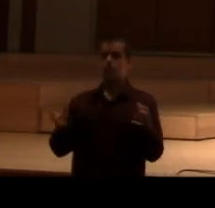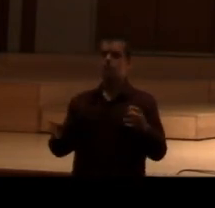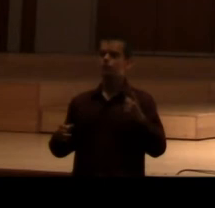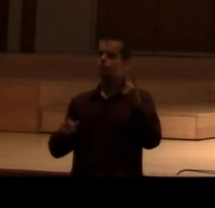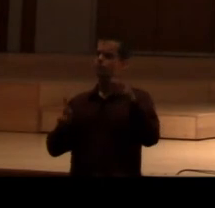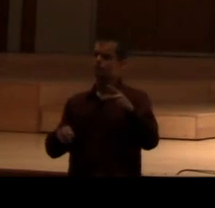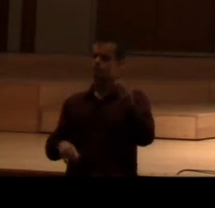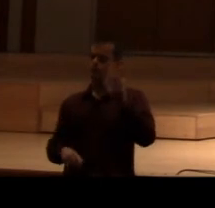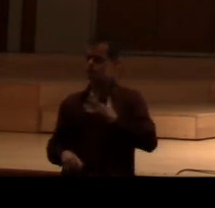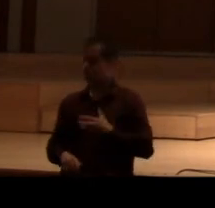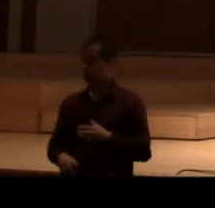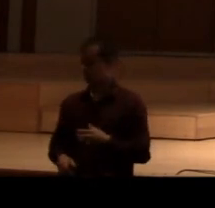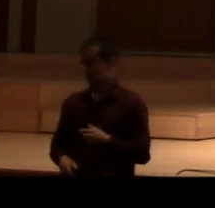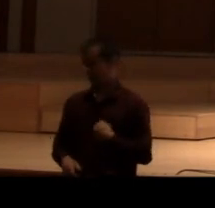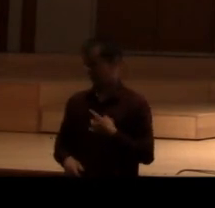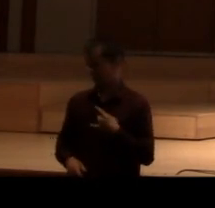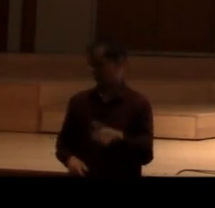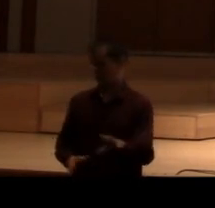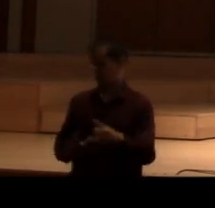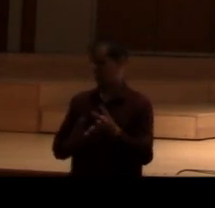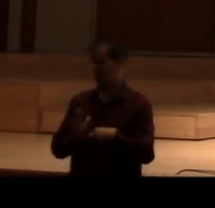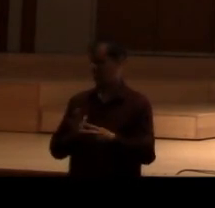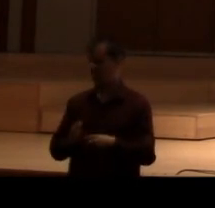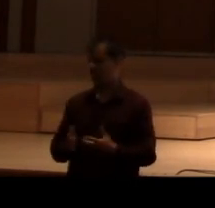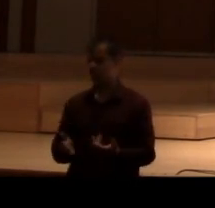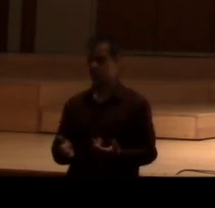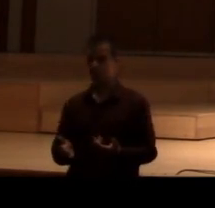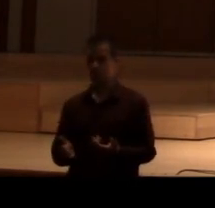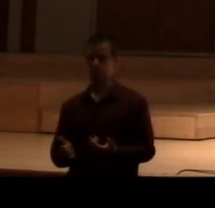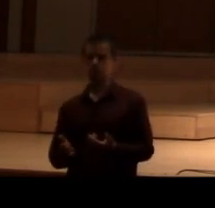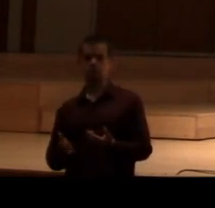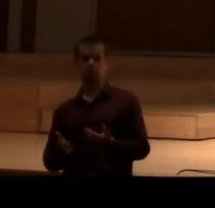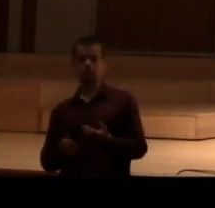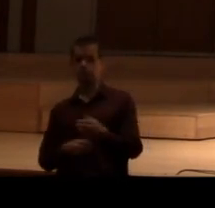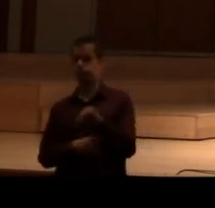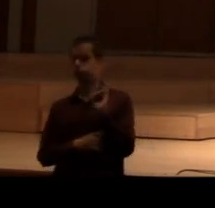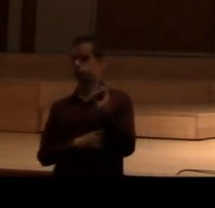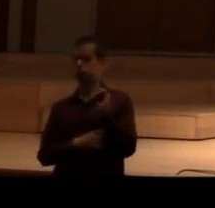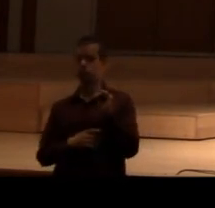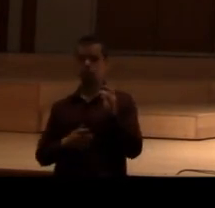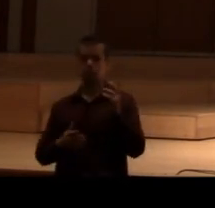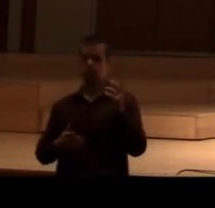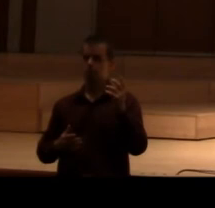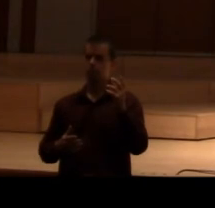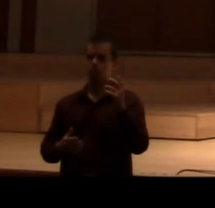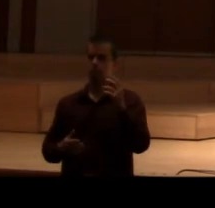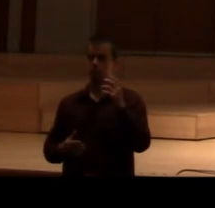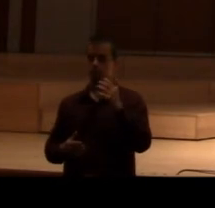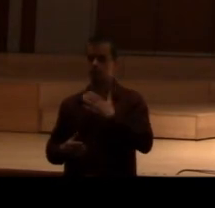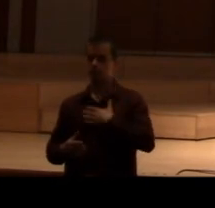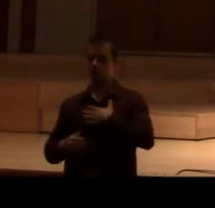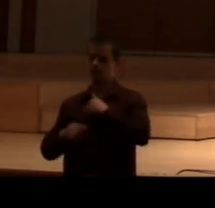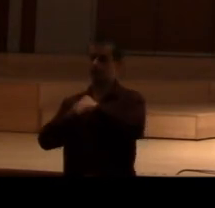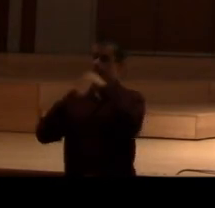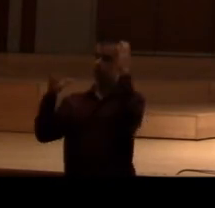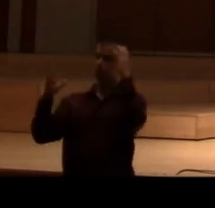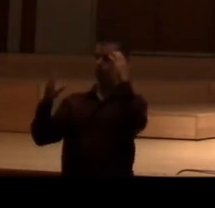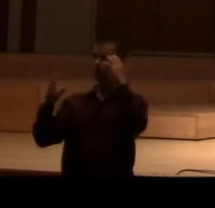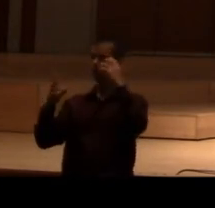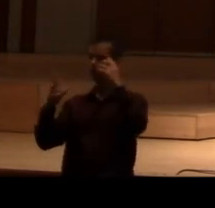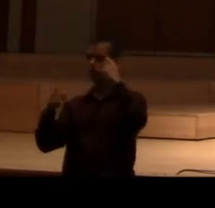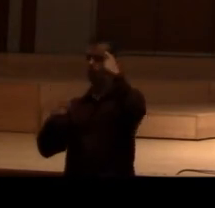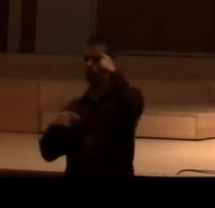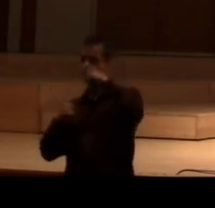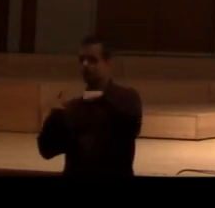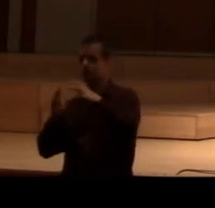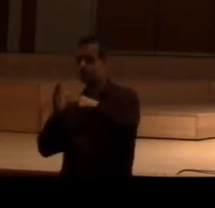told me, "I don't like reading," in a nonchalant voice, my world of perceptions about reading and writing, I guess up to that